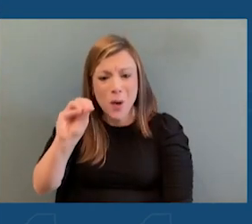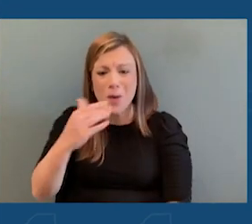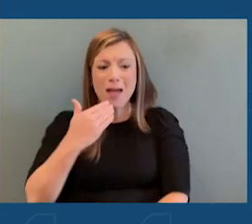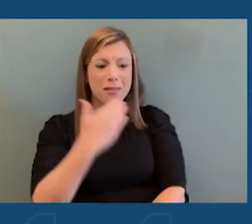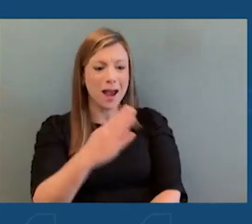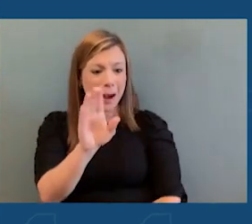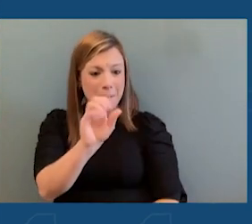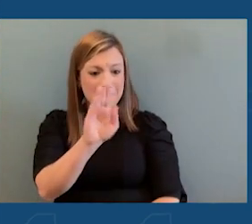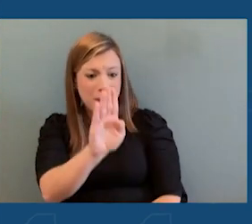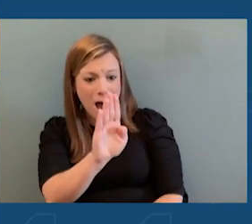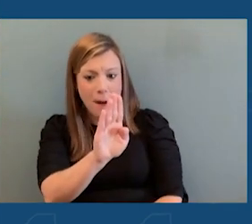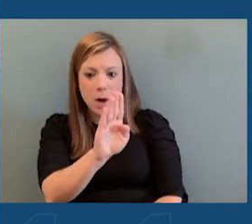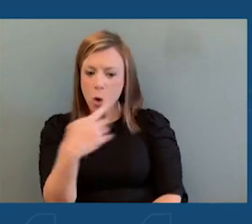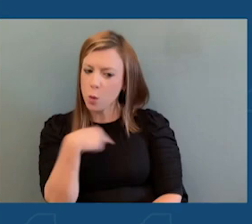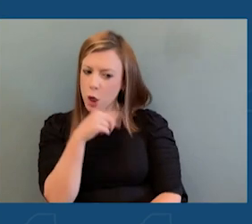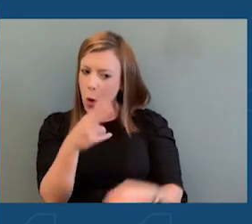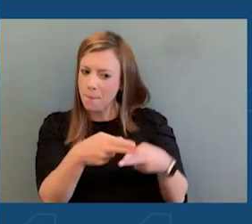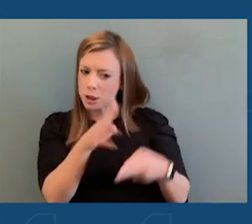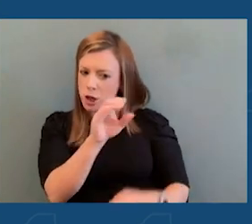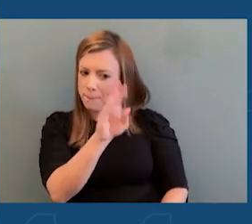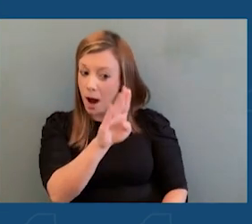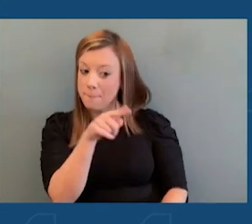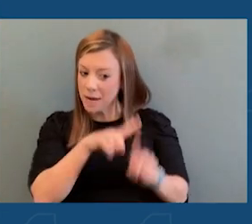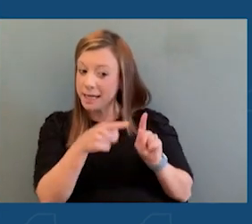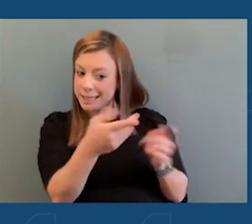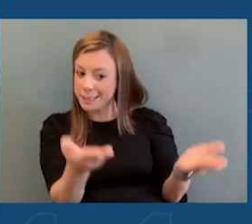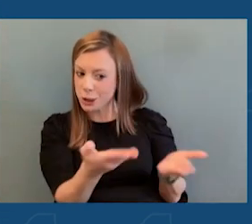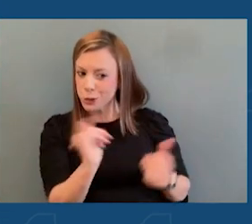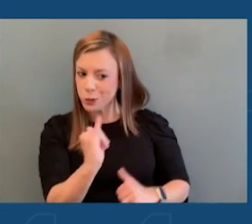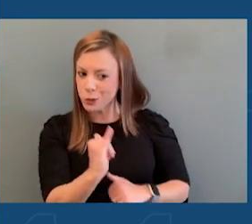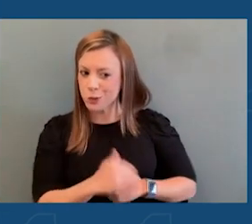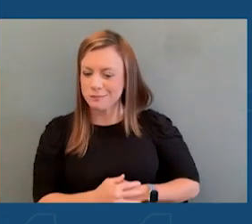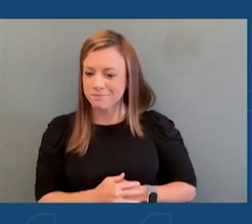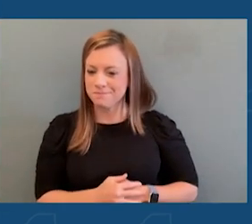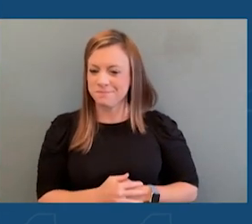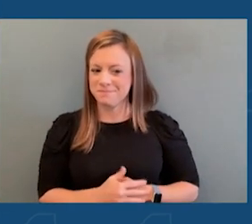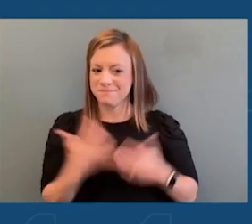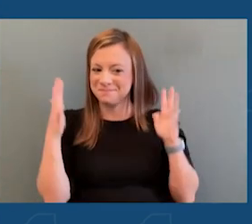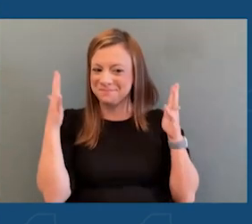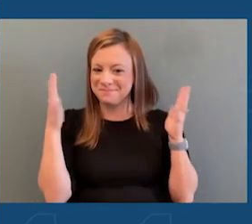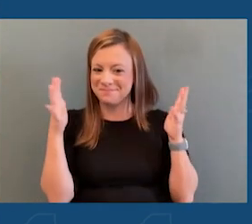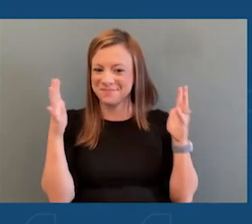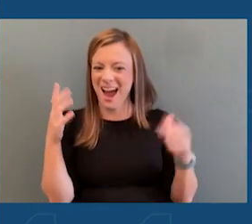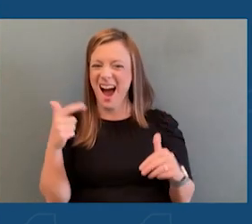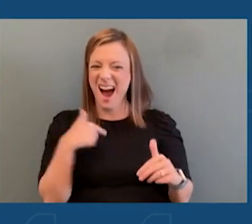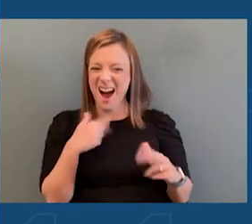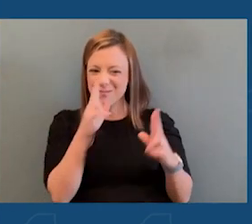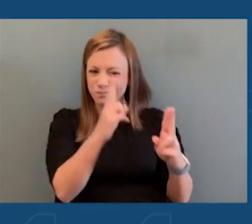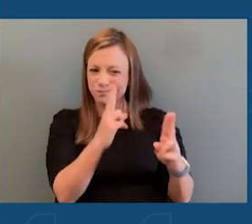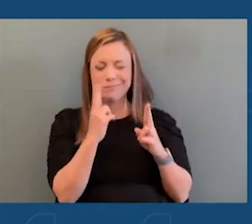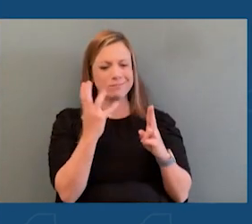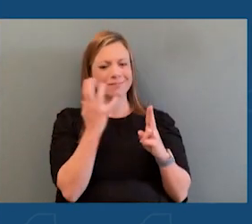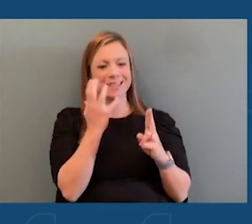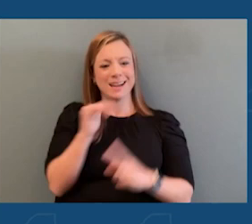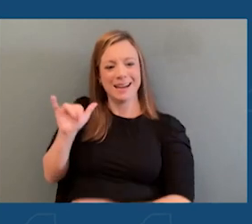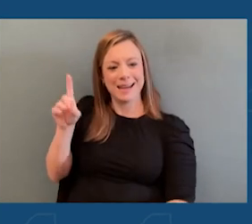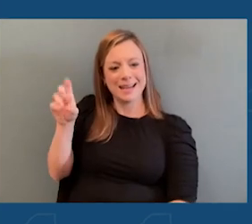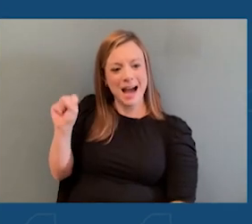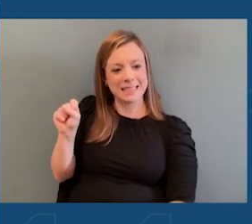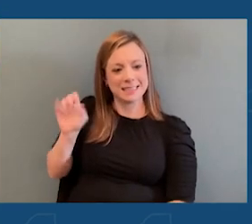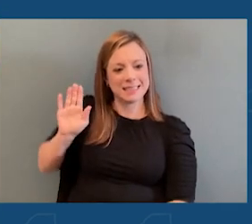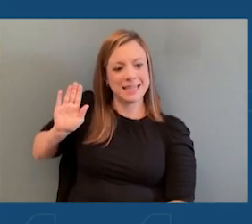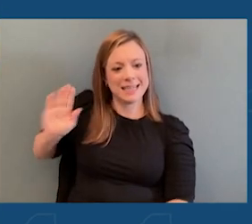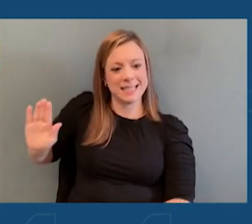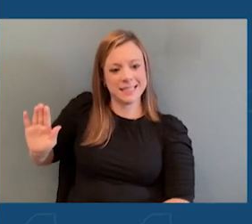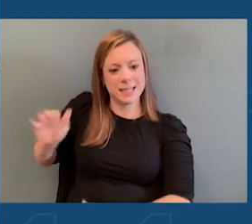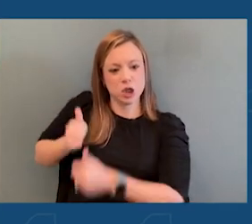don't mention Bob a lot, but Bob is here. You know, I had the honor, working as Idani's chief of staff, to meet